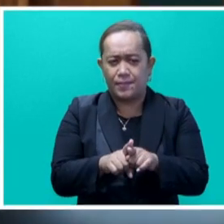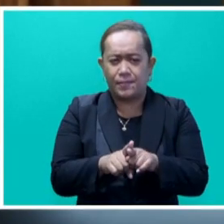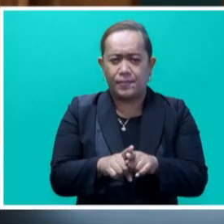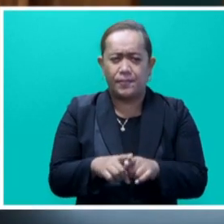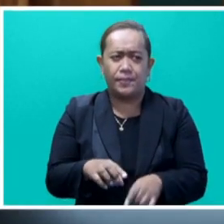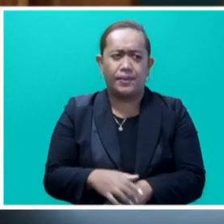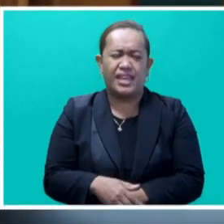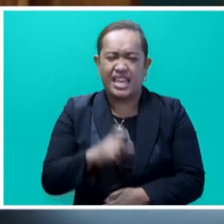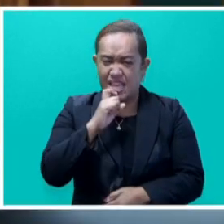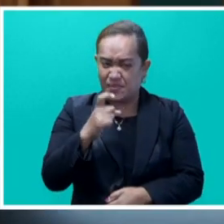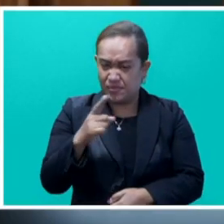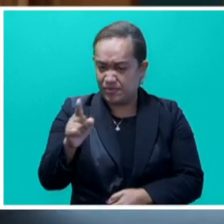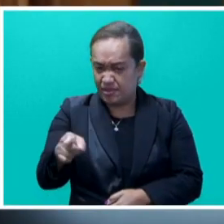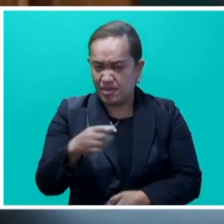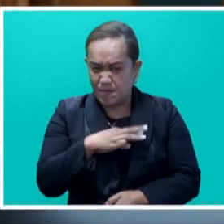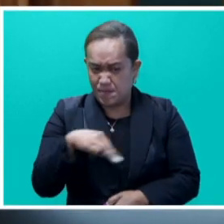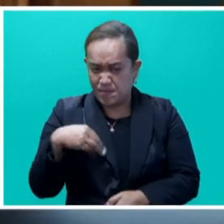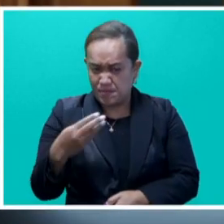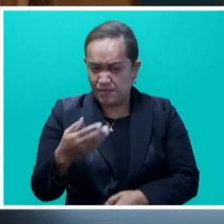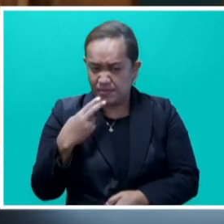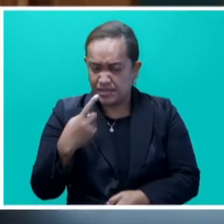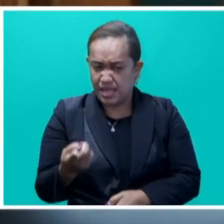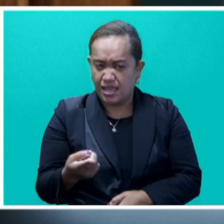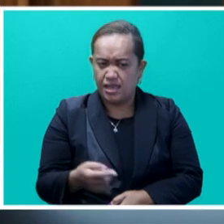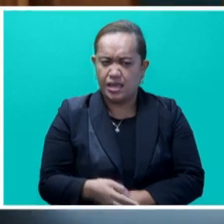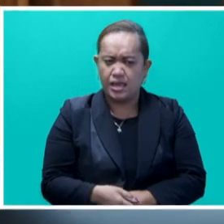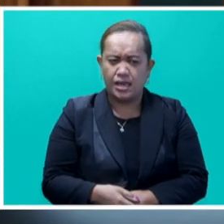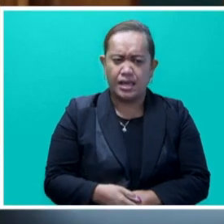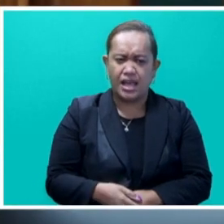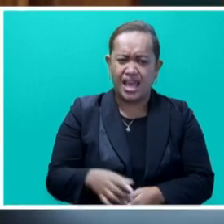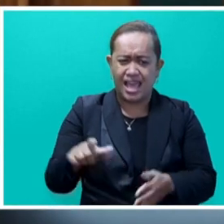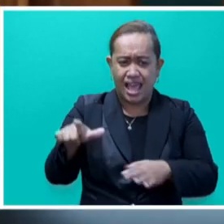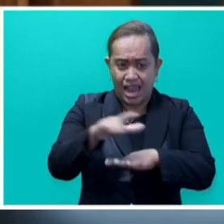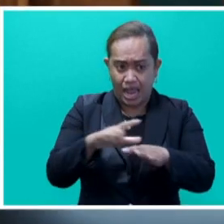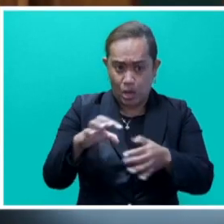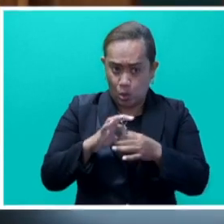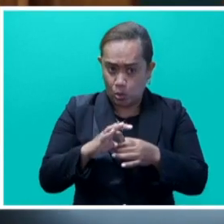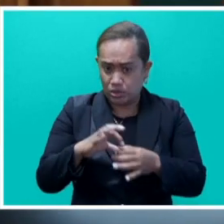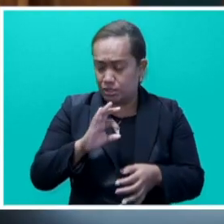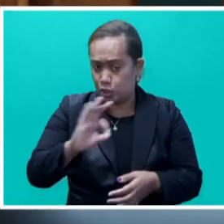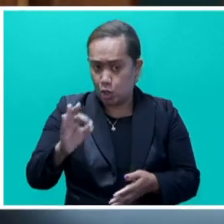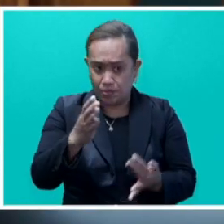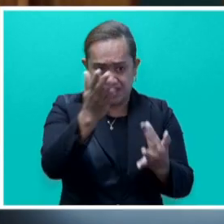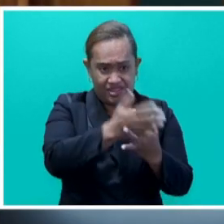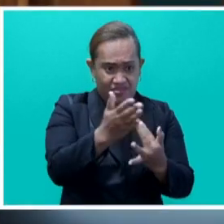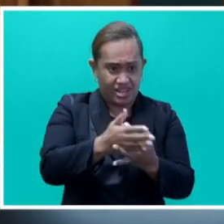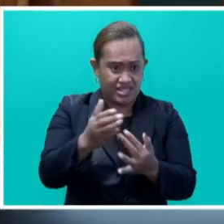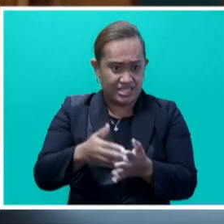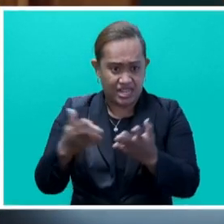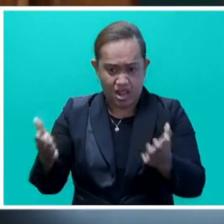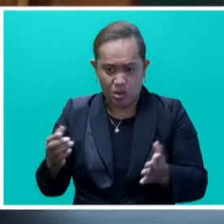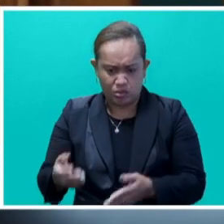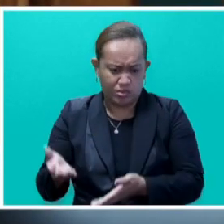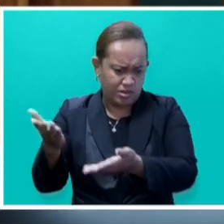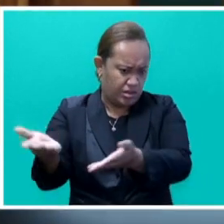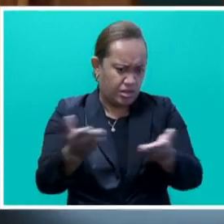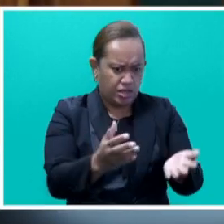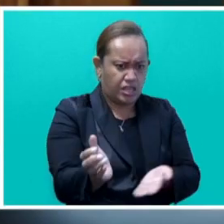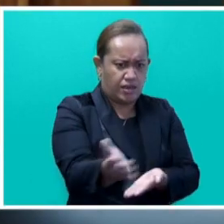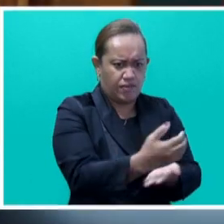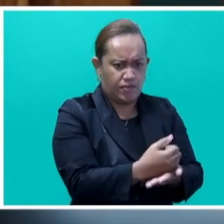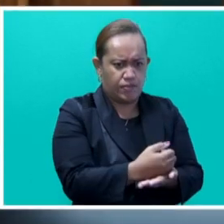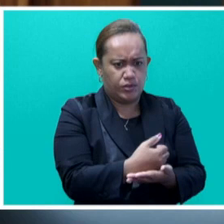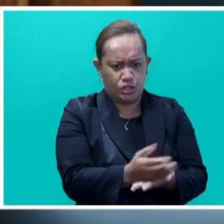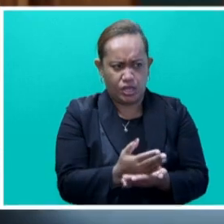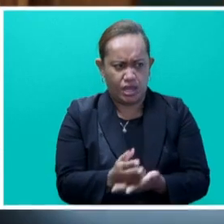is landowners not to be paid dividends now, and these funds be diverted to redeeming shares. It will take